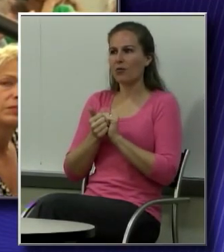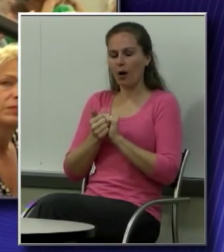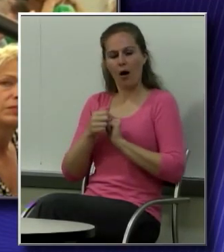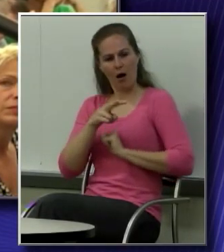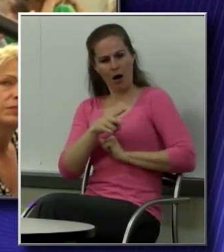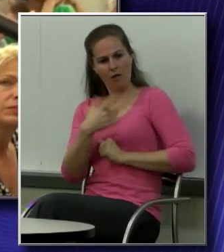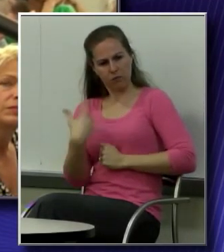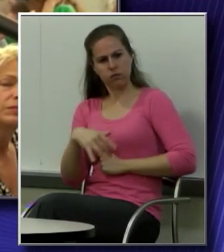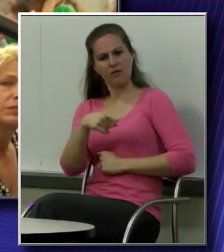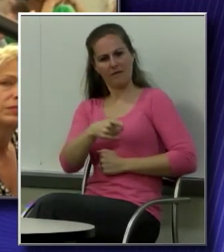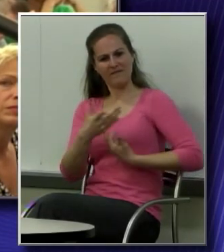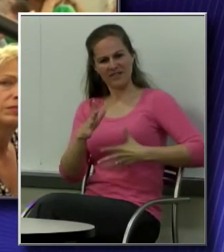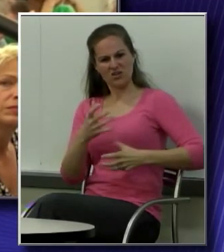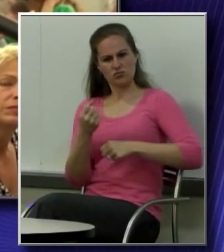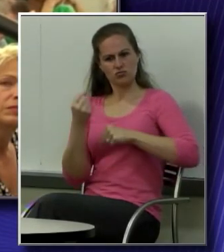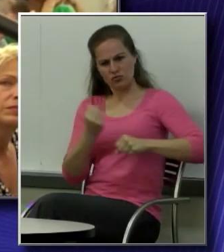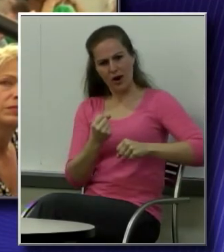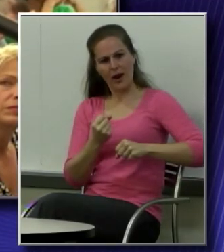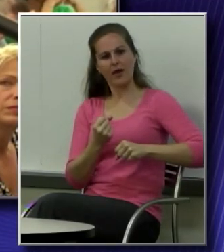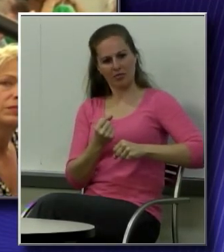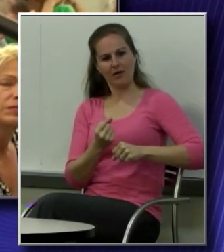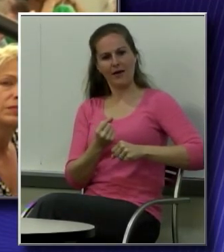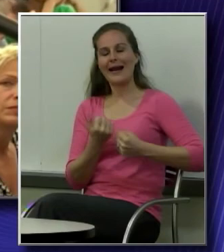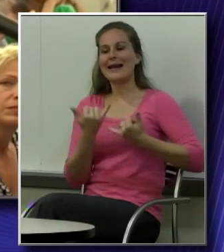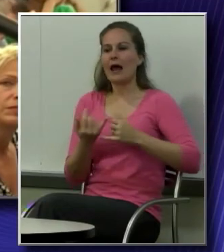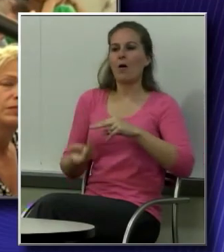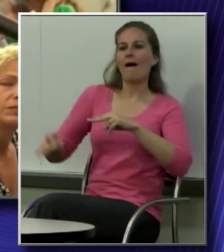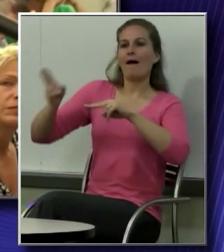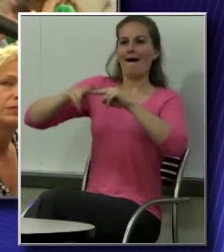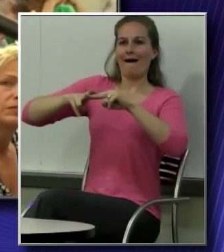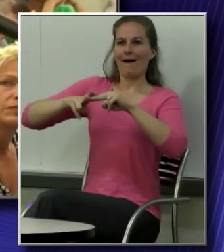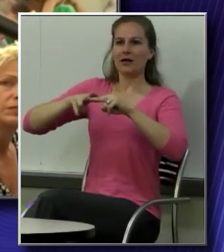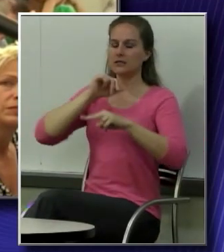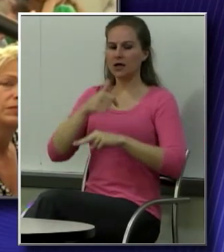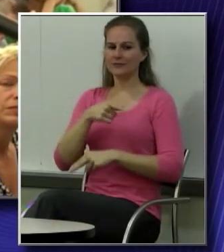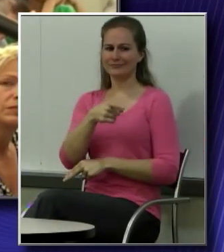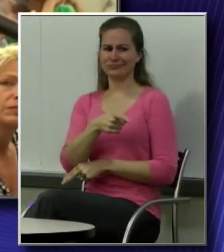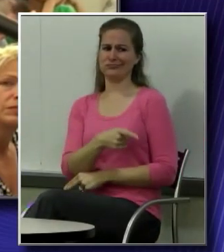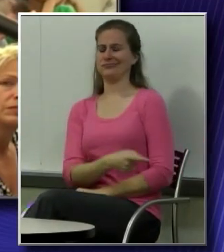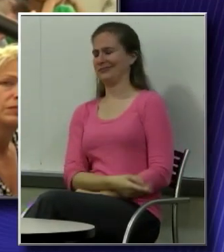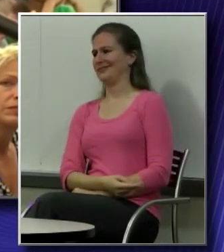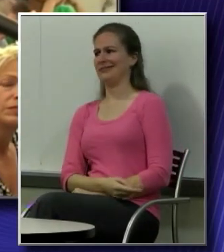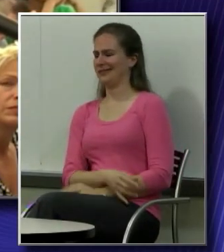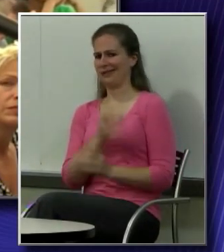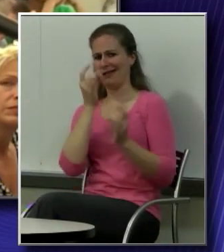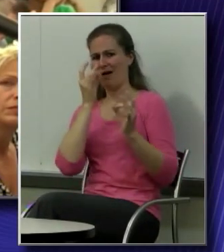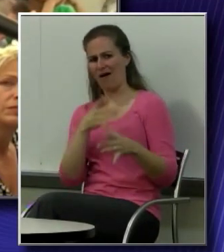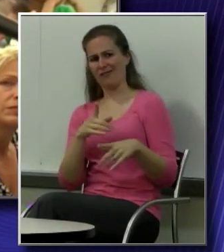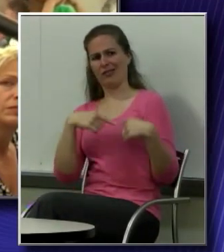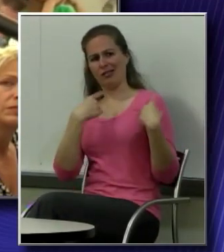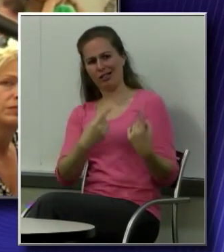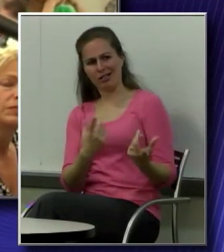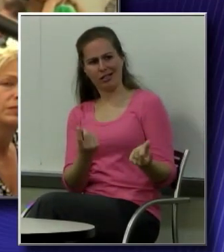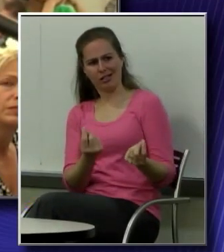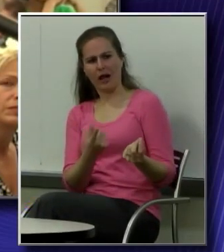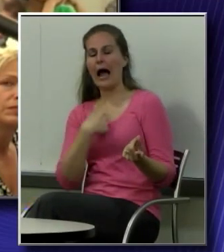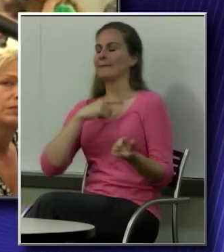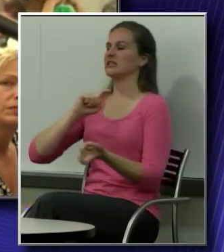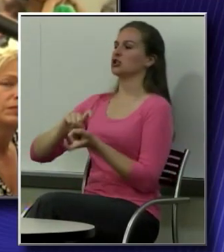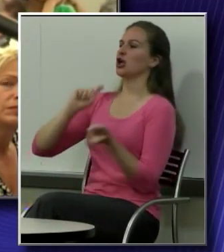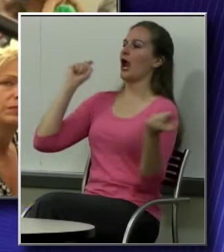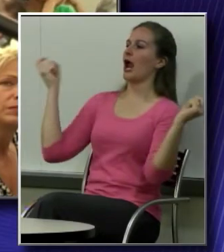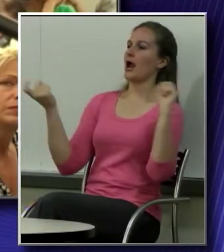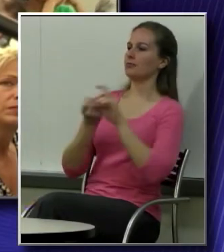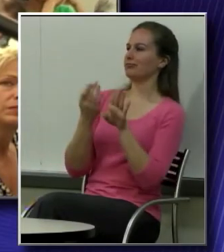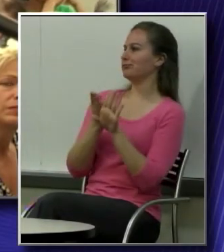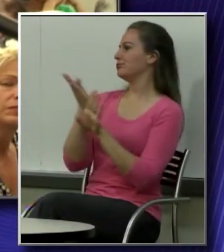some sense of, well, you're broken, and I'm here to sort of throw you all out the window and remake this in some way. And I think there's some talk